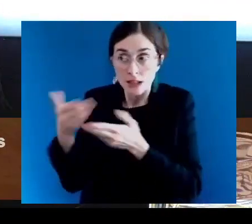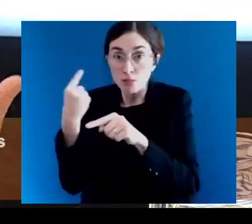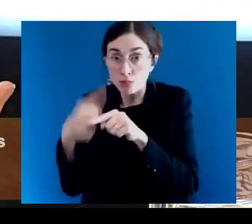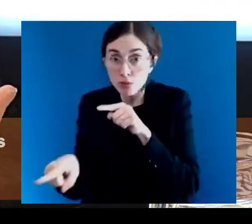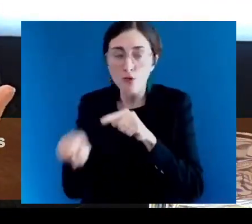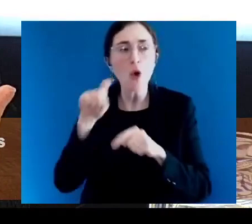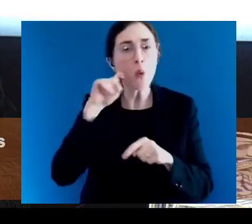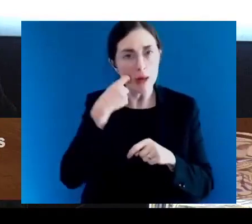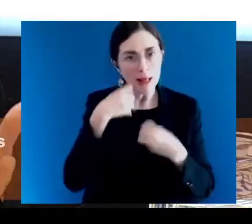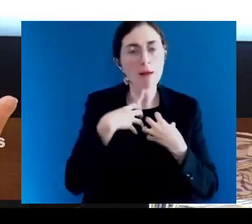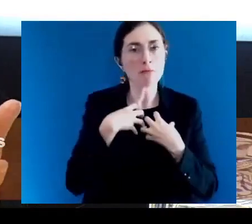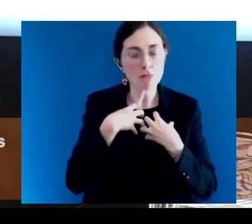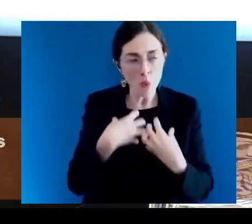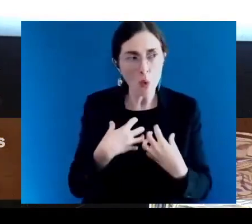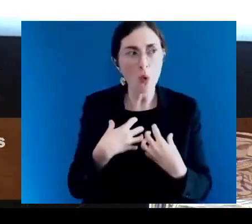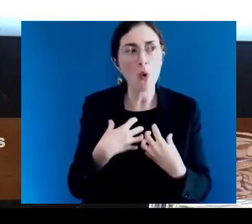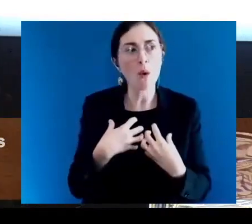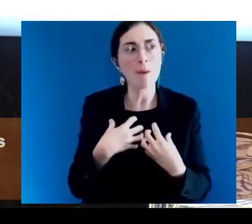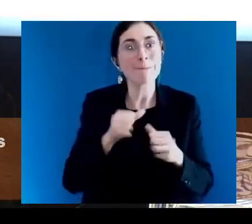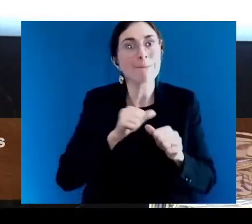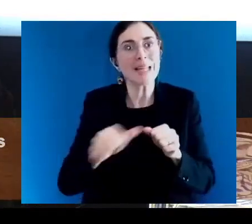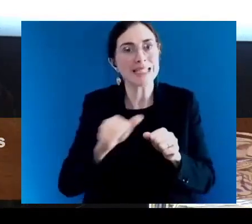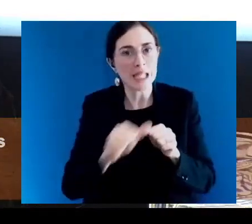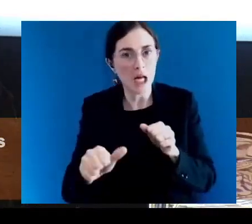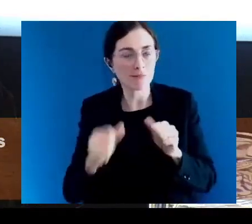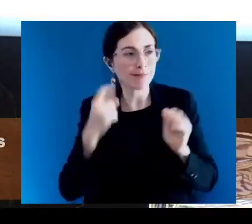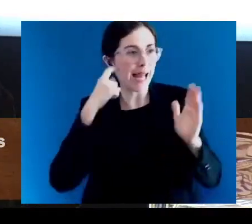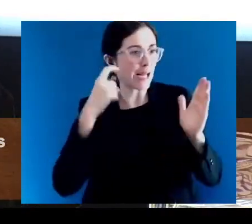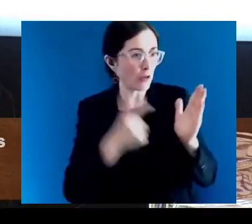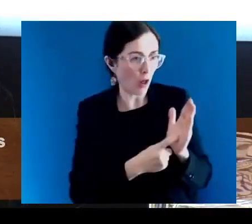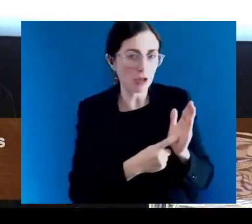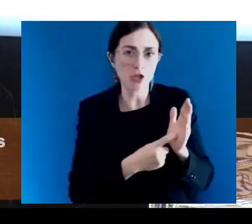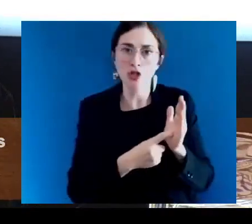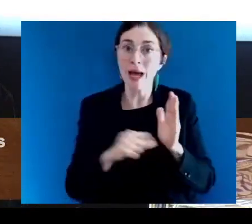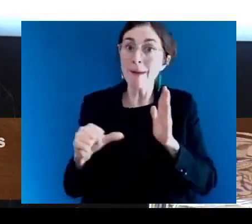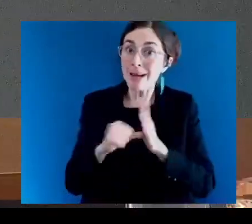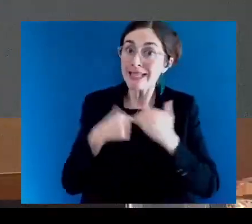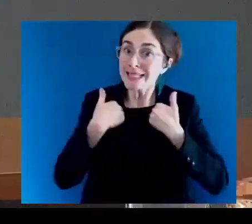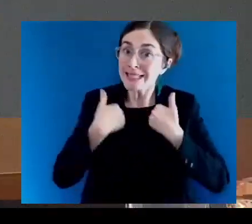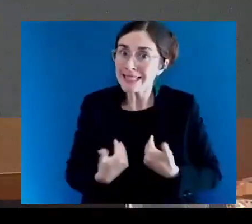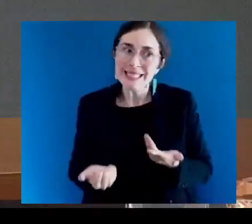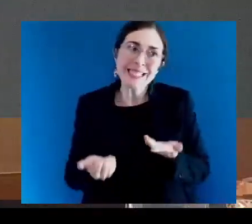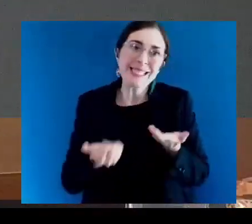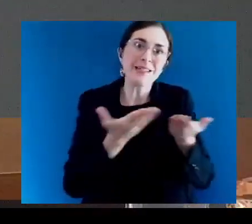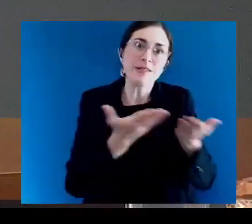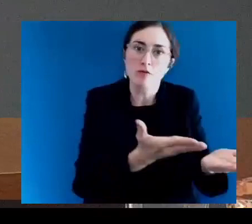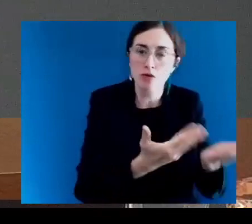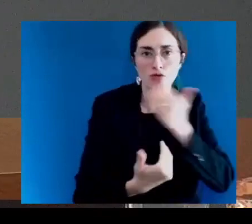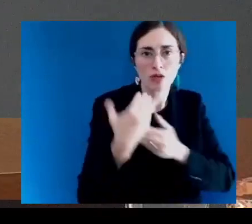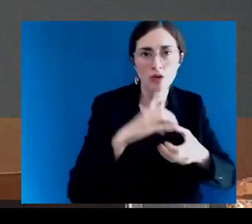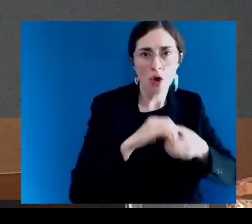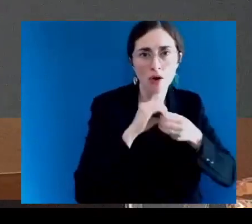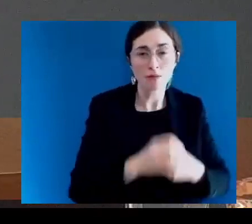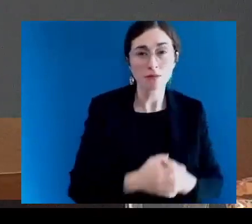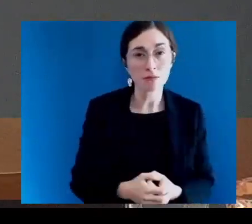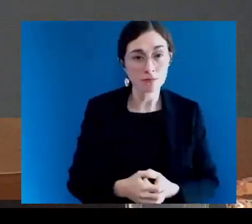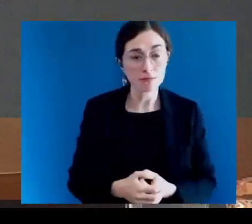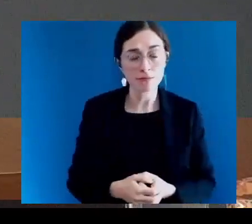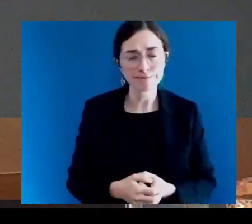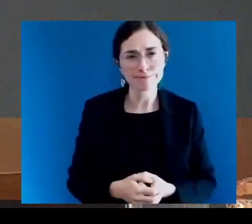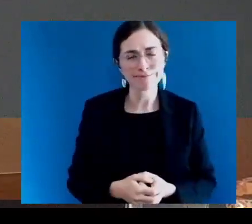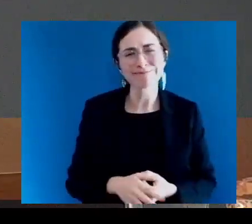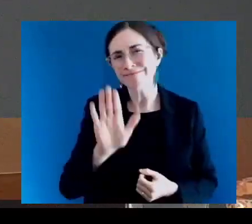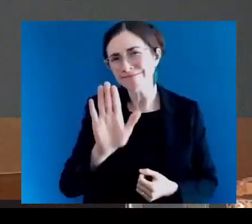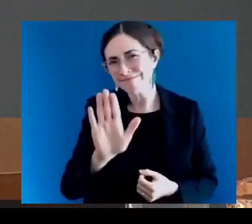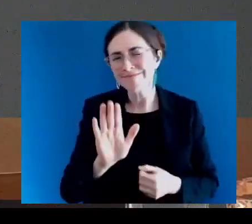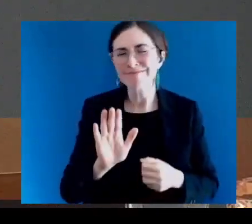acknowledgement of the wealth that must be given to traditional owners from the land. We've just heard from all the